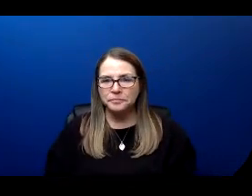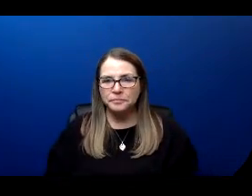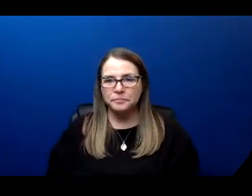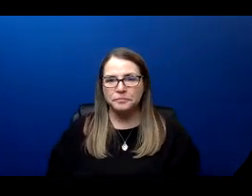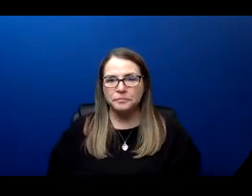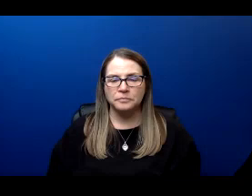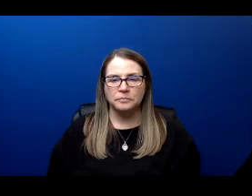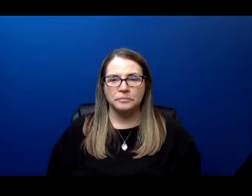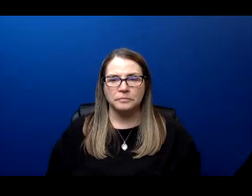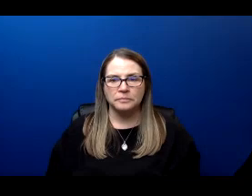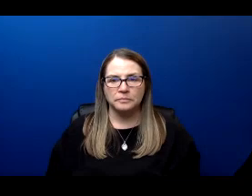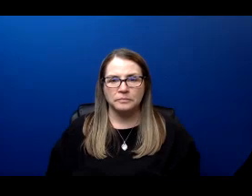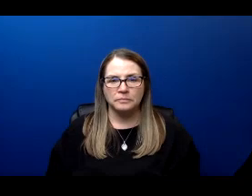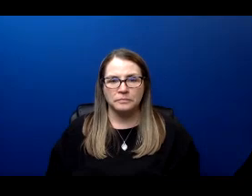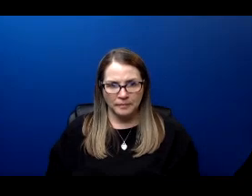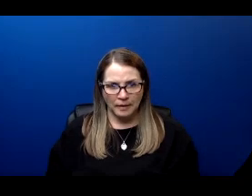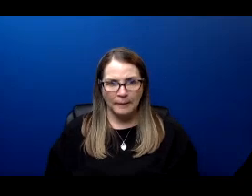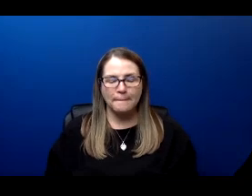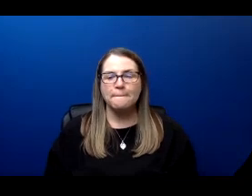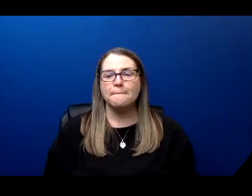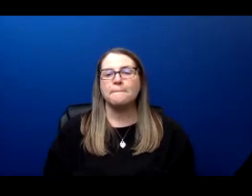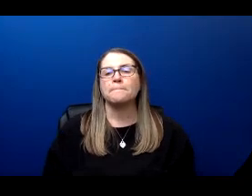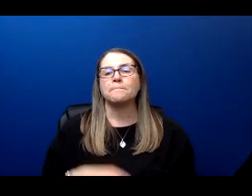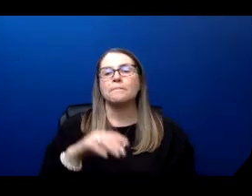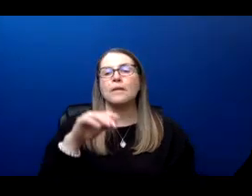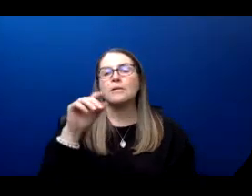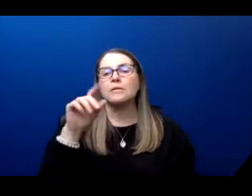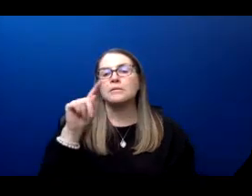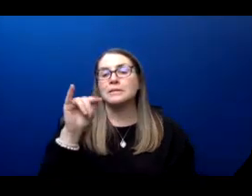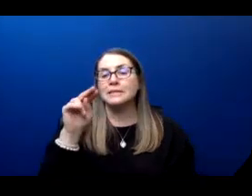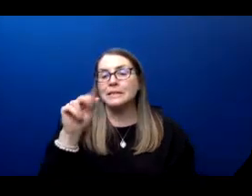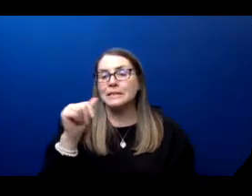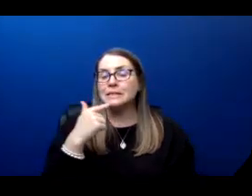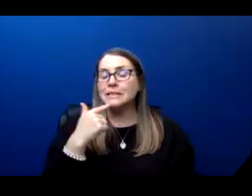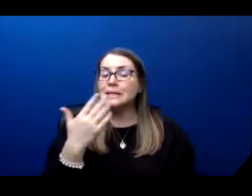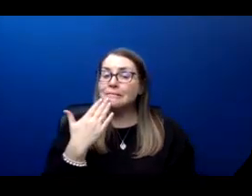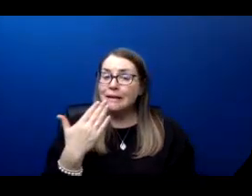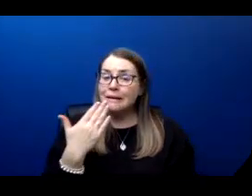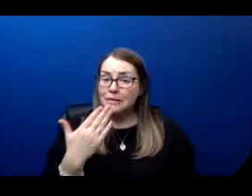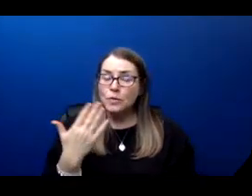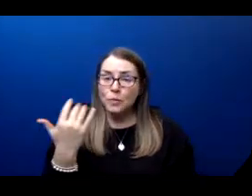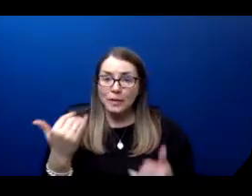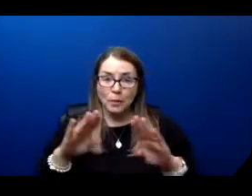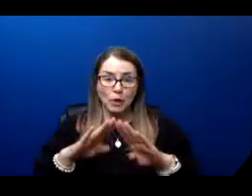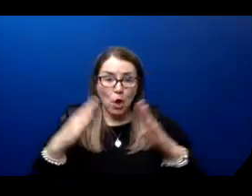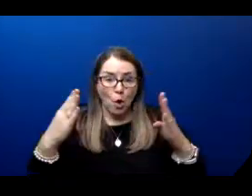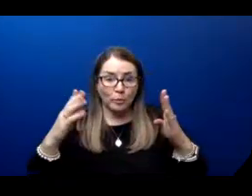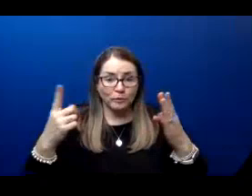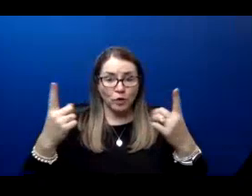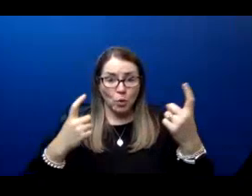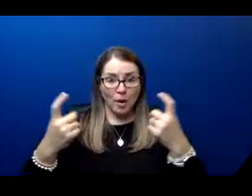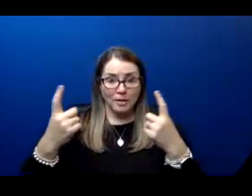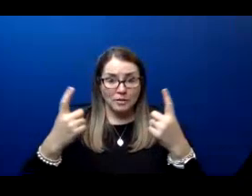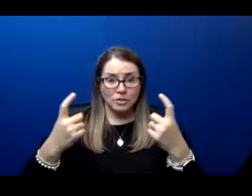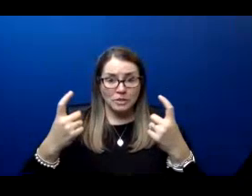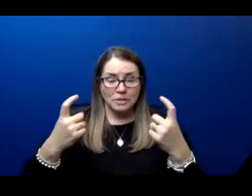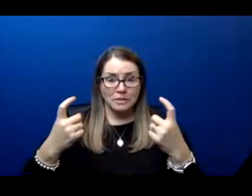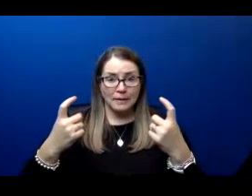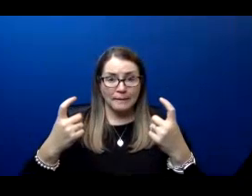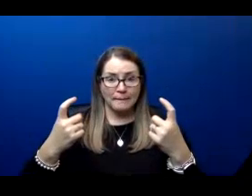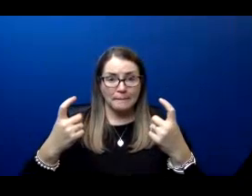Okay, questions? Thank you very, very Yeah. much, Evelyn. We're going to open this up for questions, and I just want to kick them